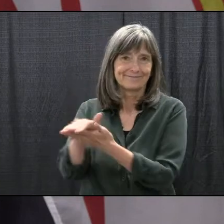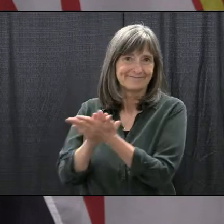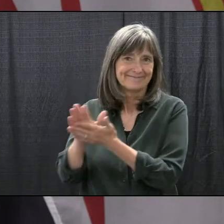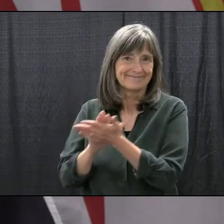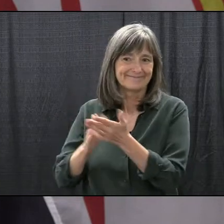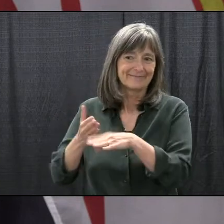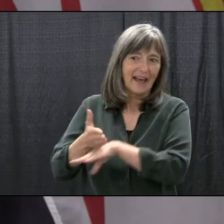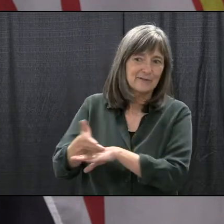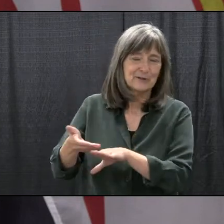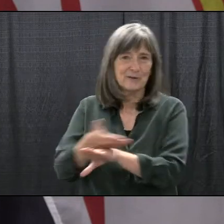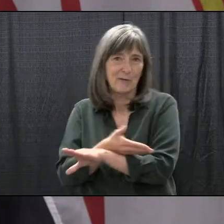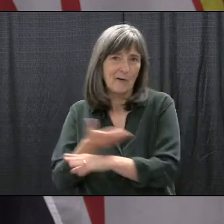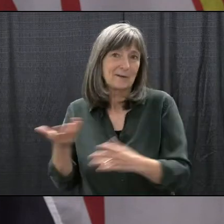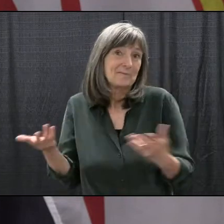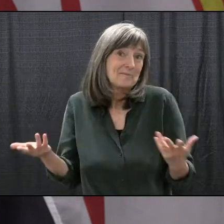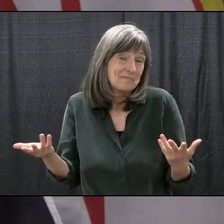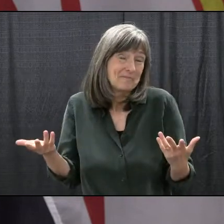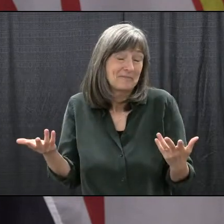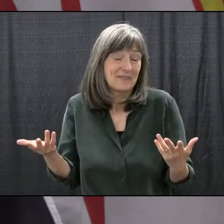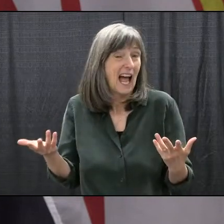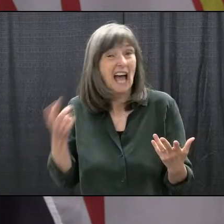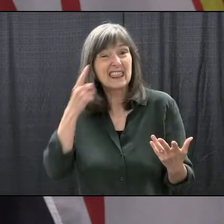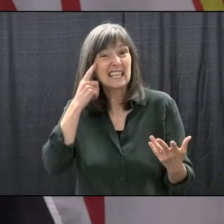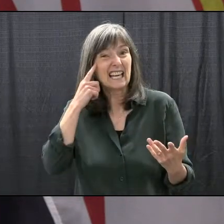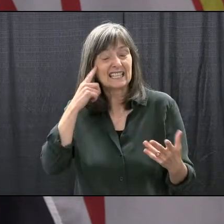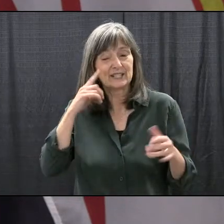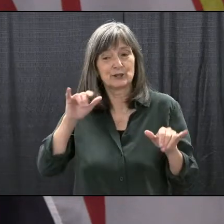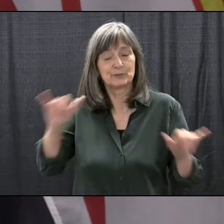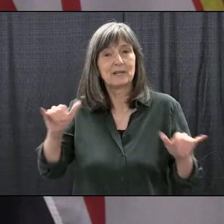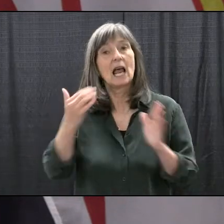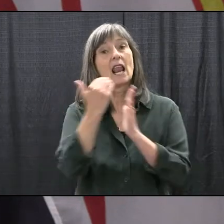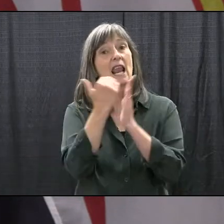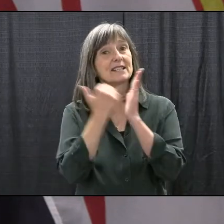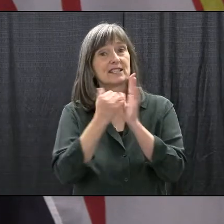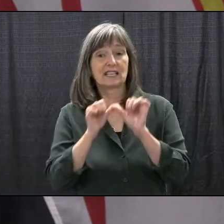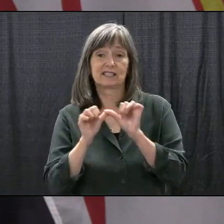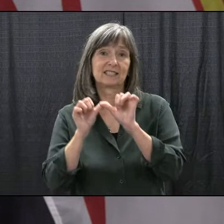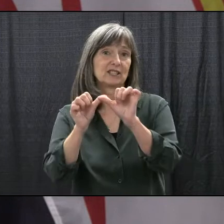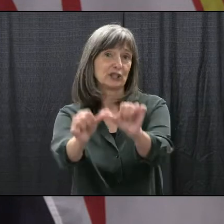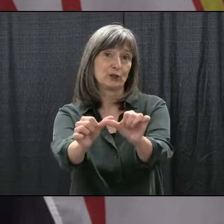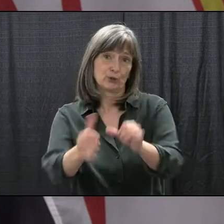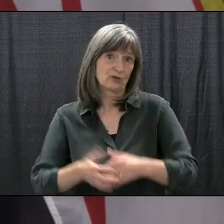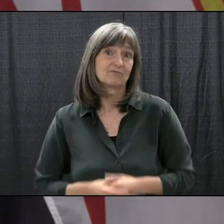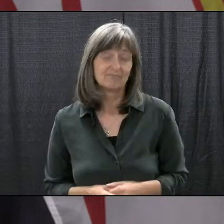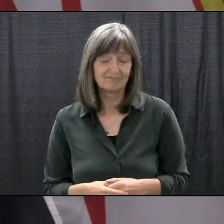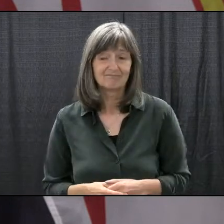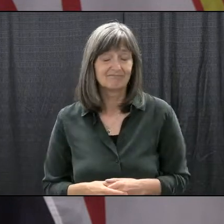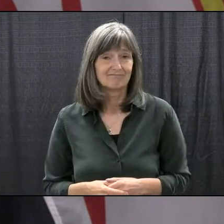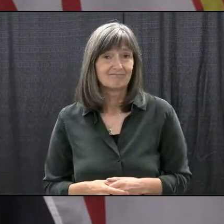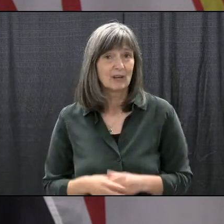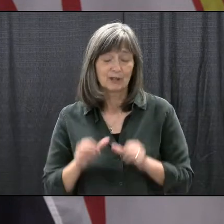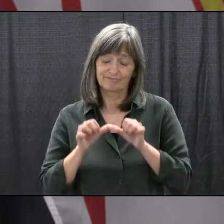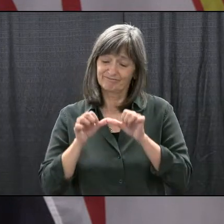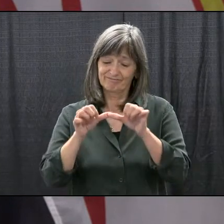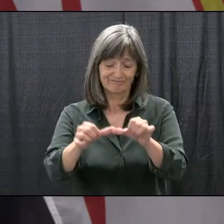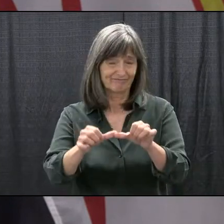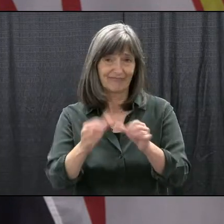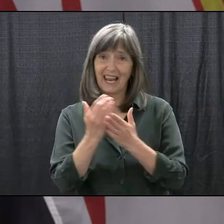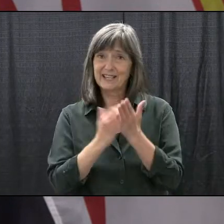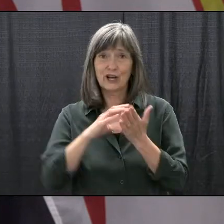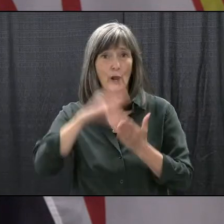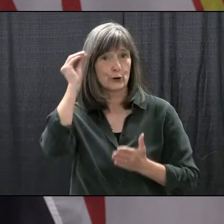think that needs to, there are some lessons from all of this that we need to continue to use and to take forward. And I